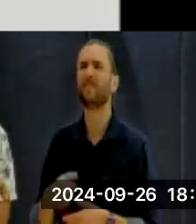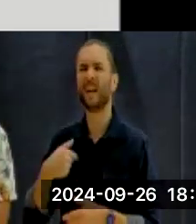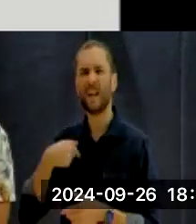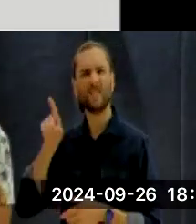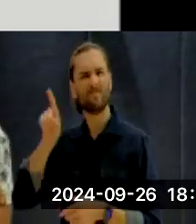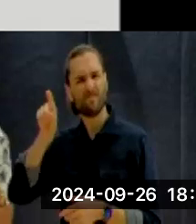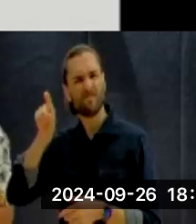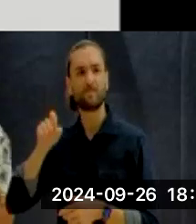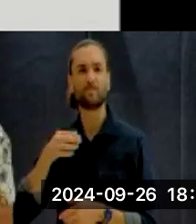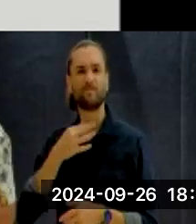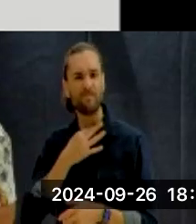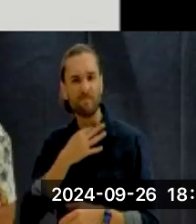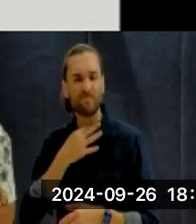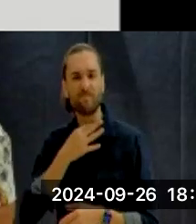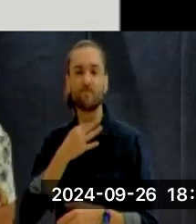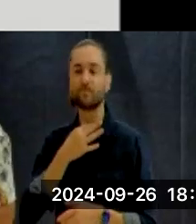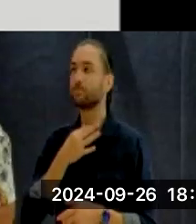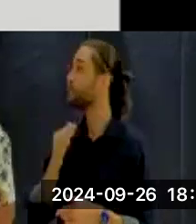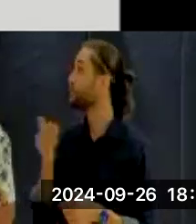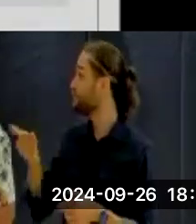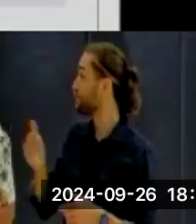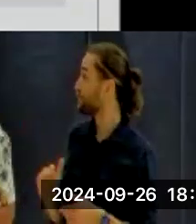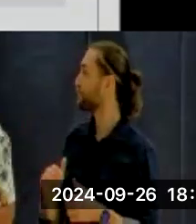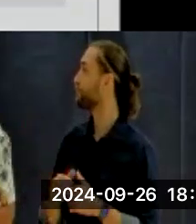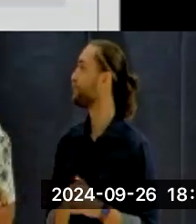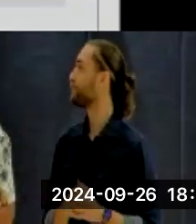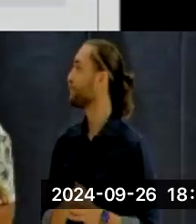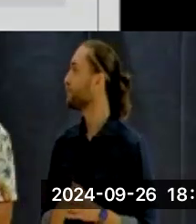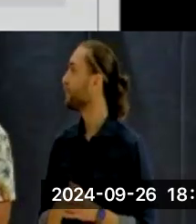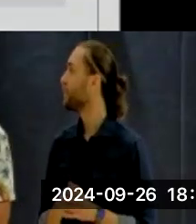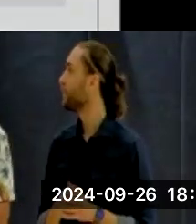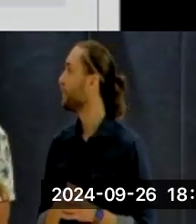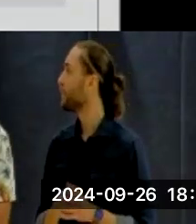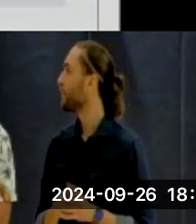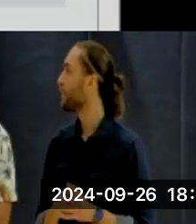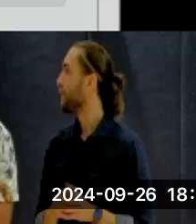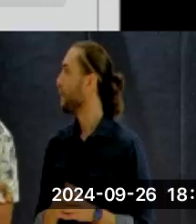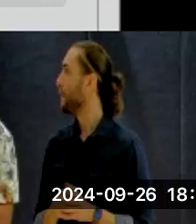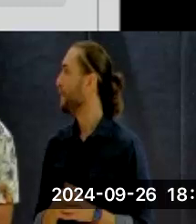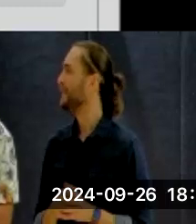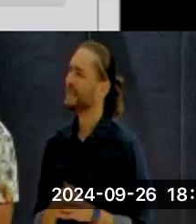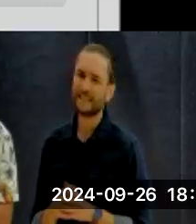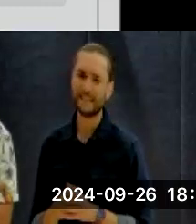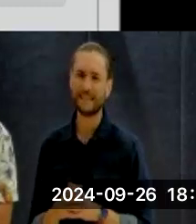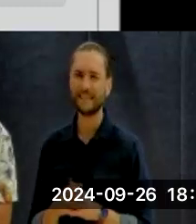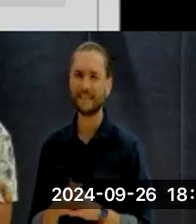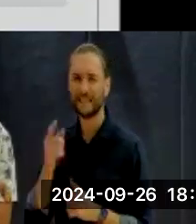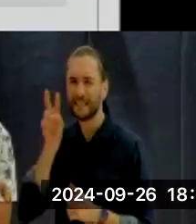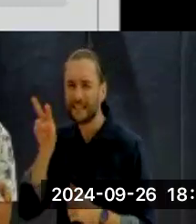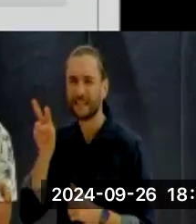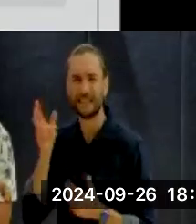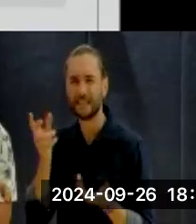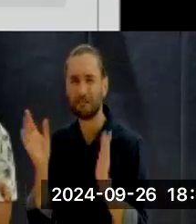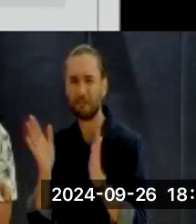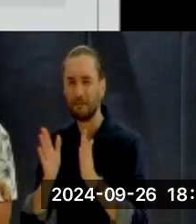and so I think it's another, next slide down, thank you. Sorry that the print is so small. So what are the bias types?